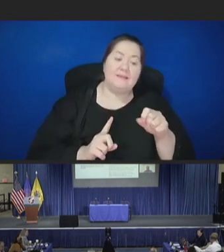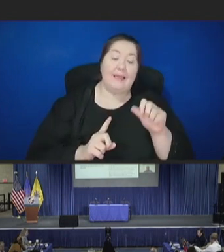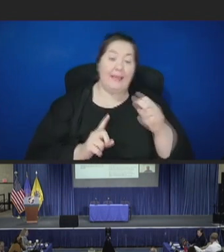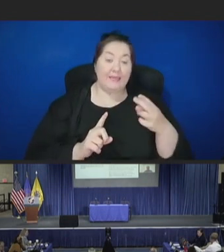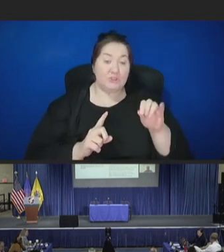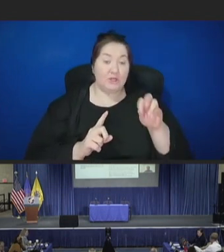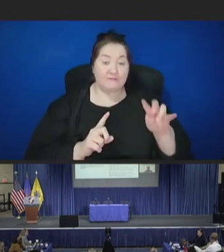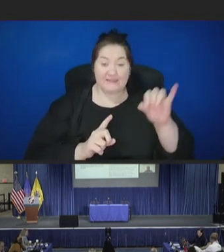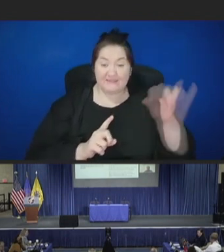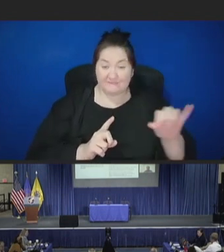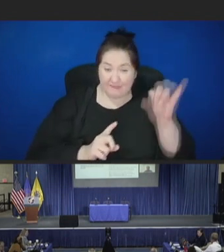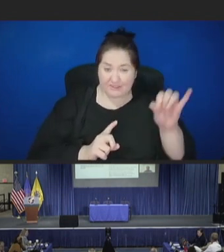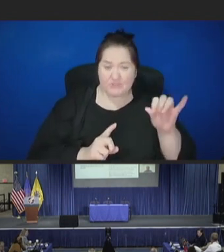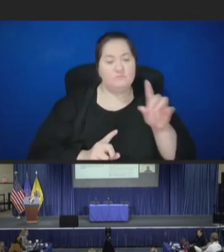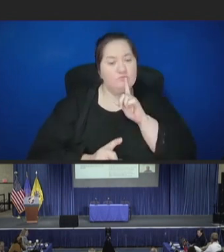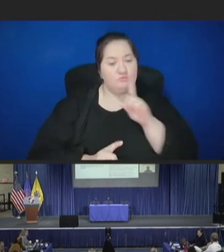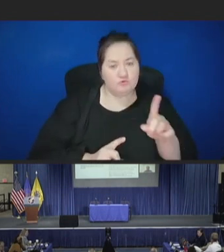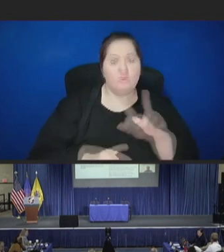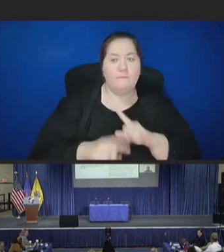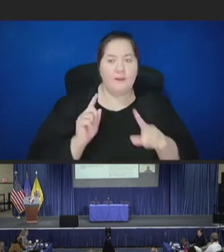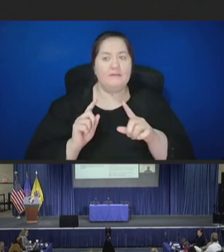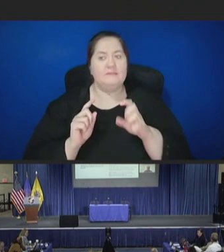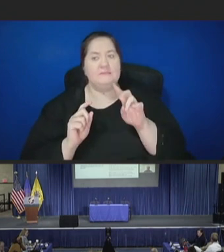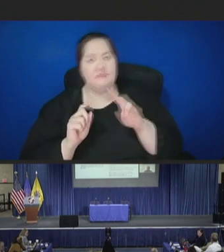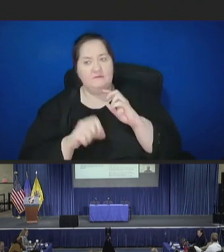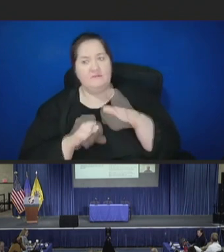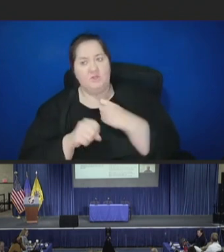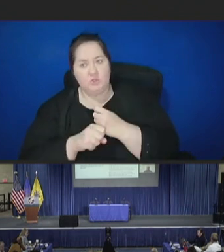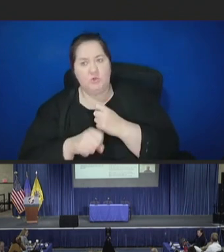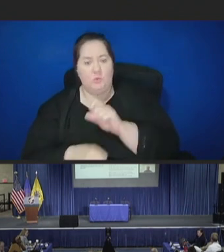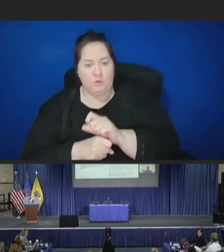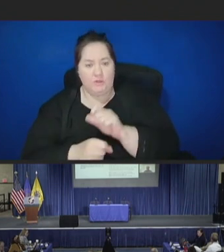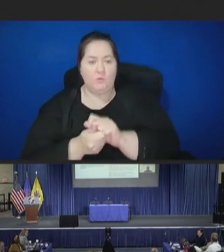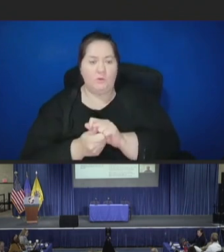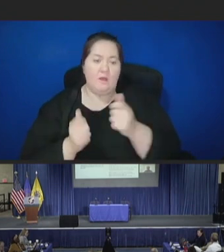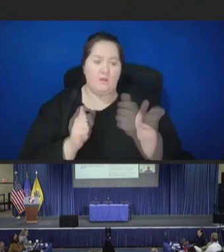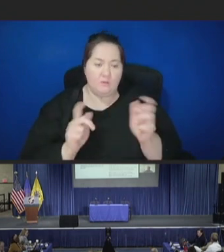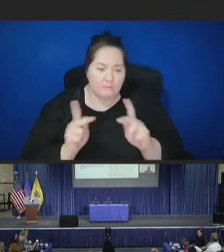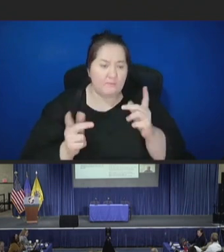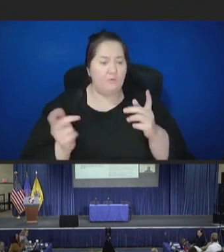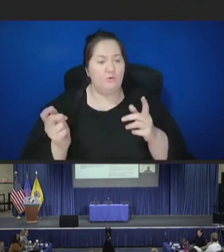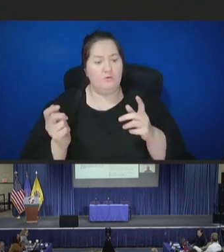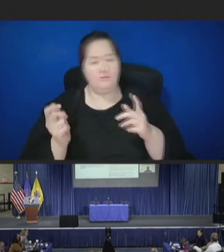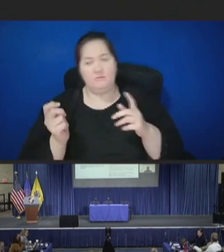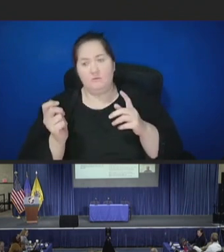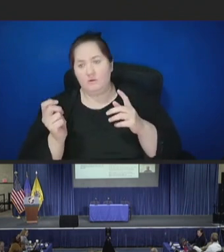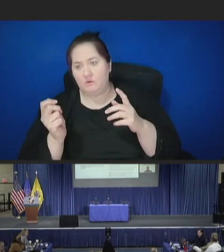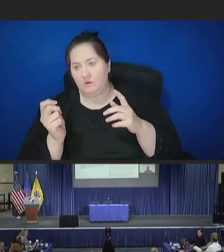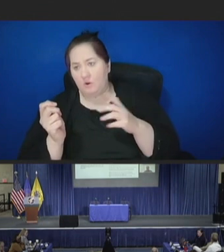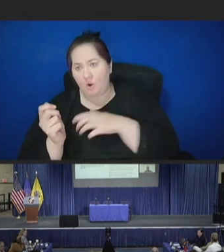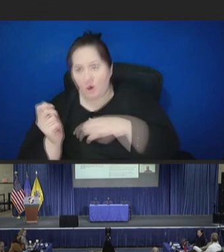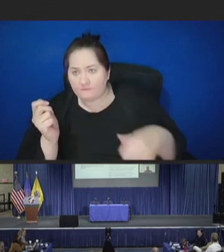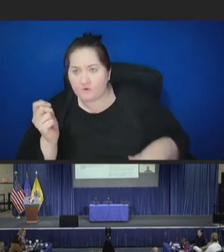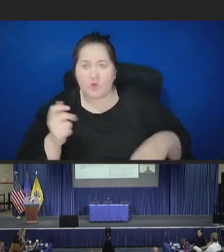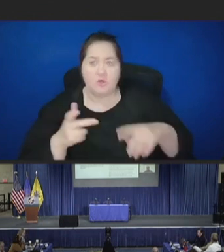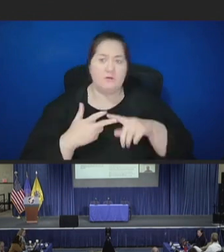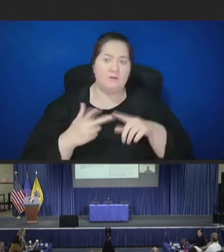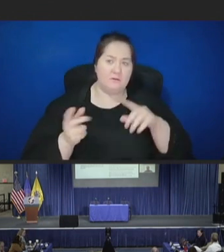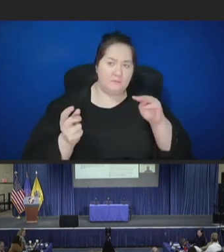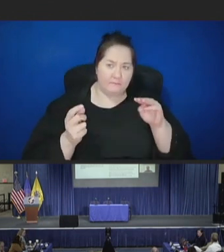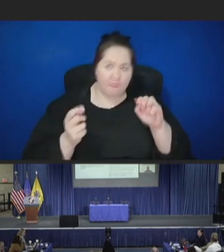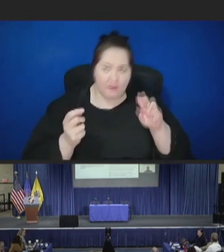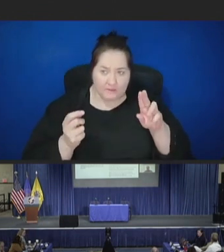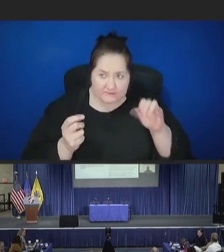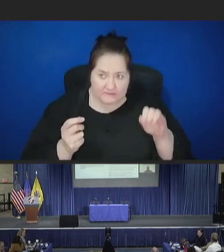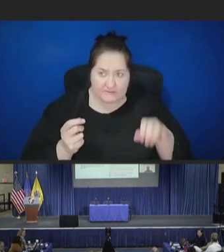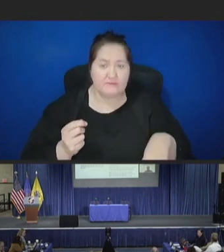But actually, over the last several years, working with Facundo and others, David Namazi, Fred Alt at Harvard, the field has shown that mice can